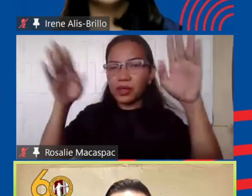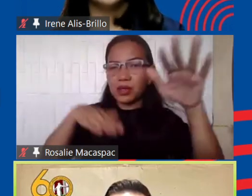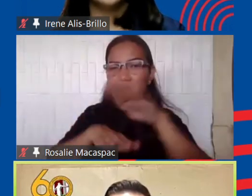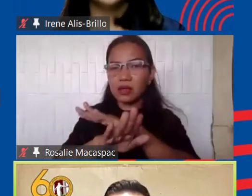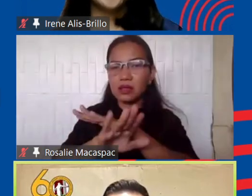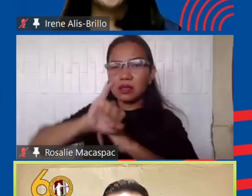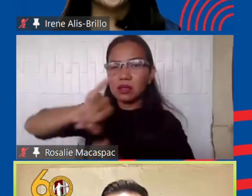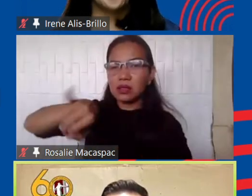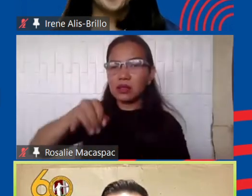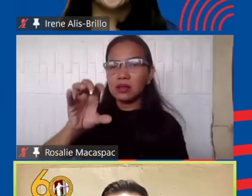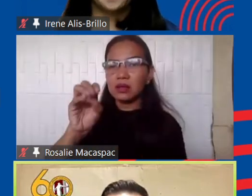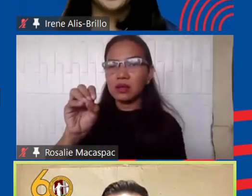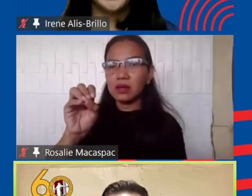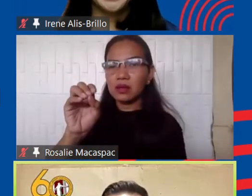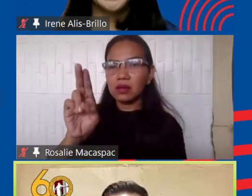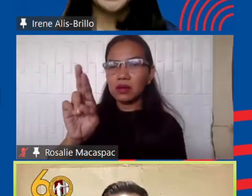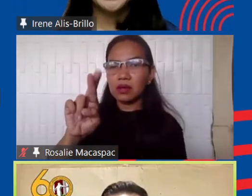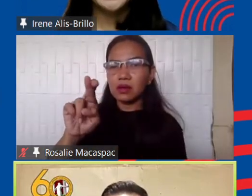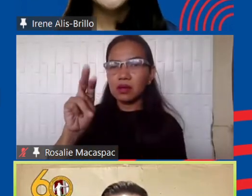talaga.